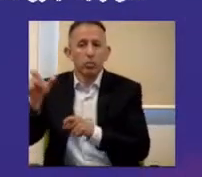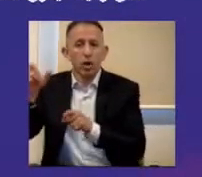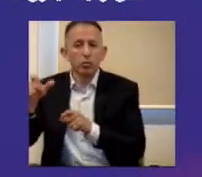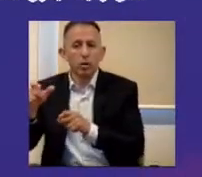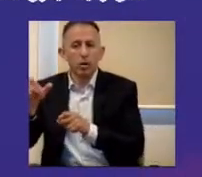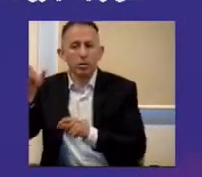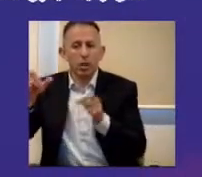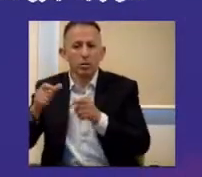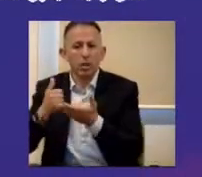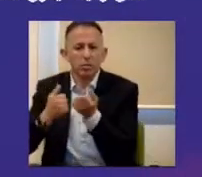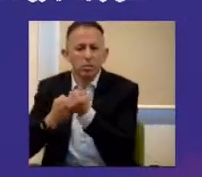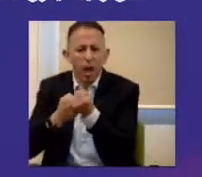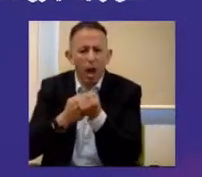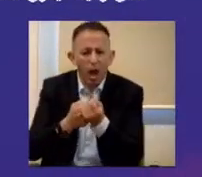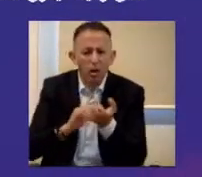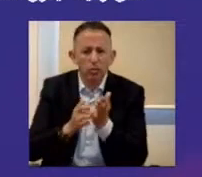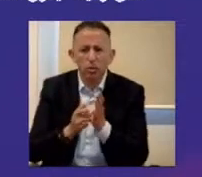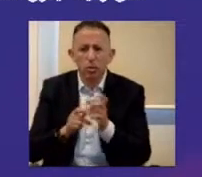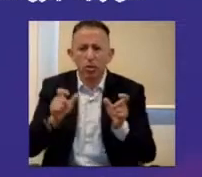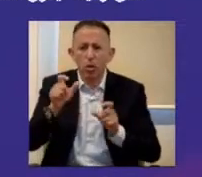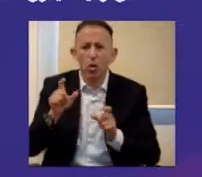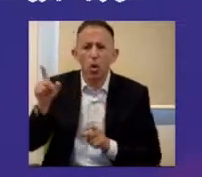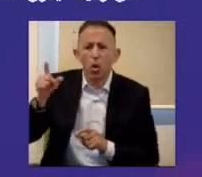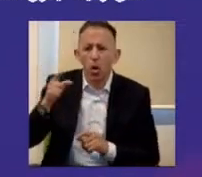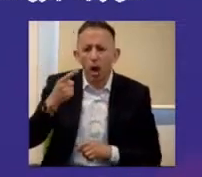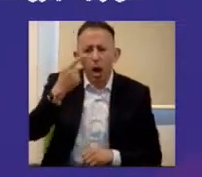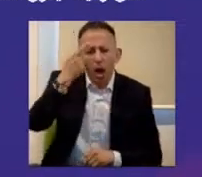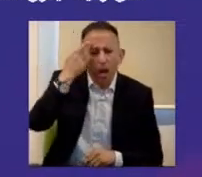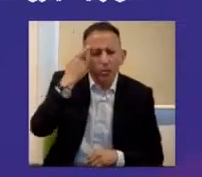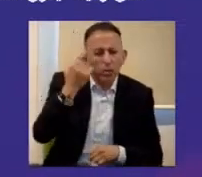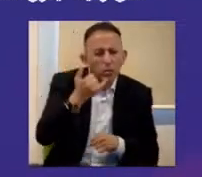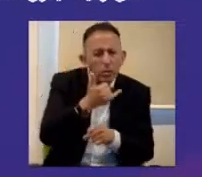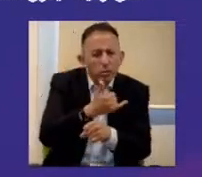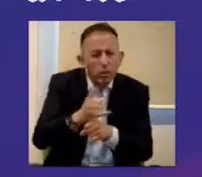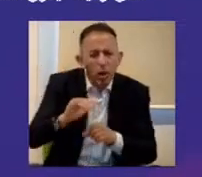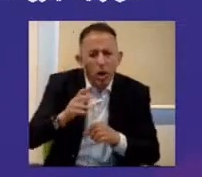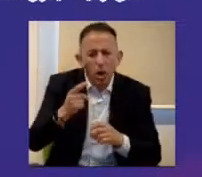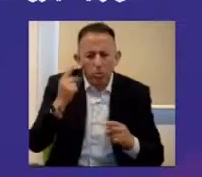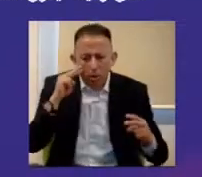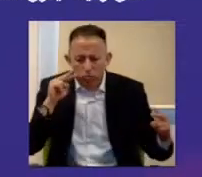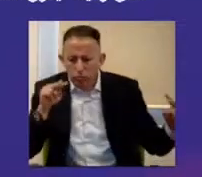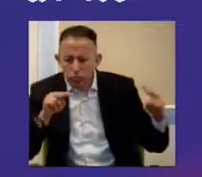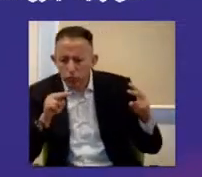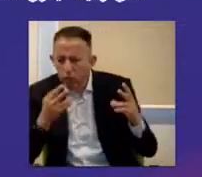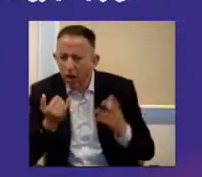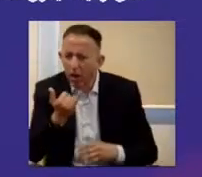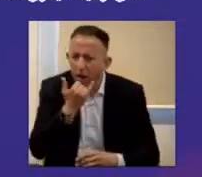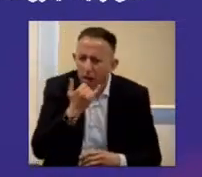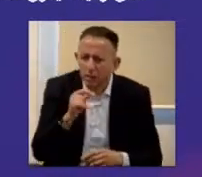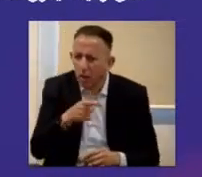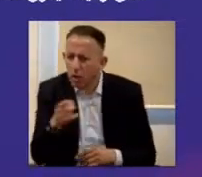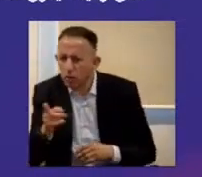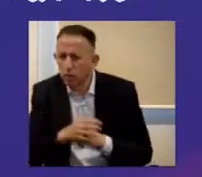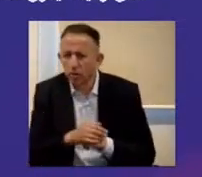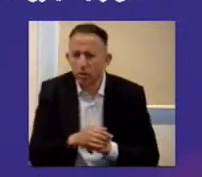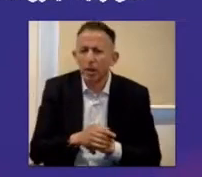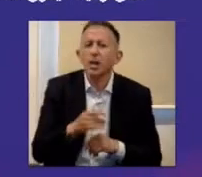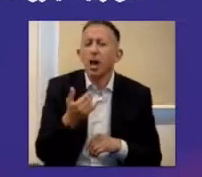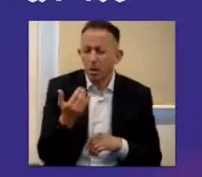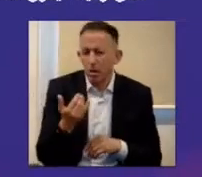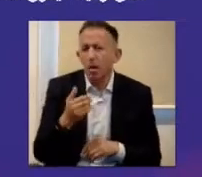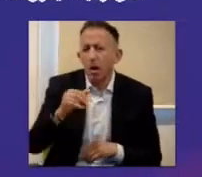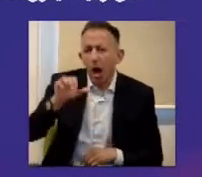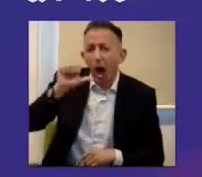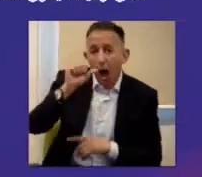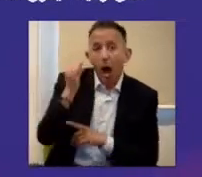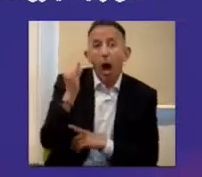I'll let you think. So the rest is very easy. More seriously, there is a theorem prover here that has